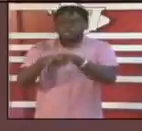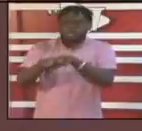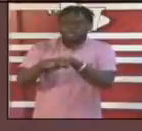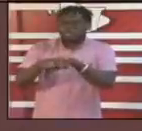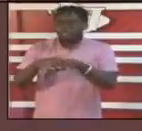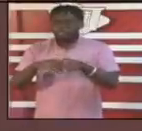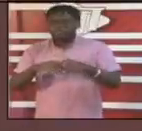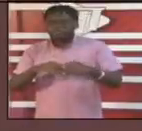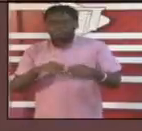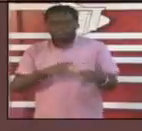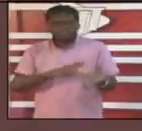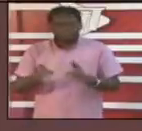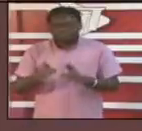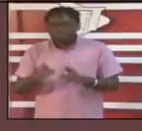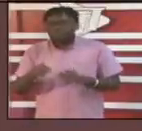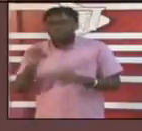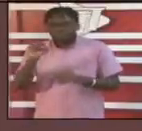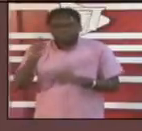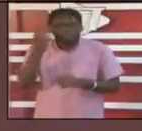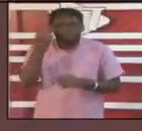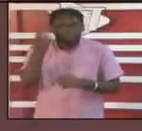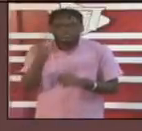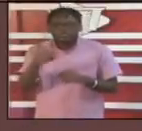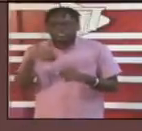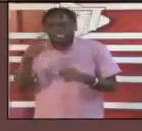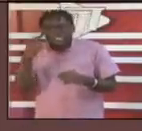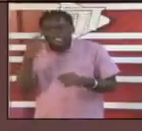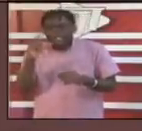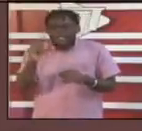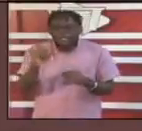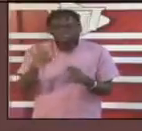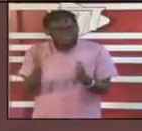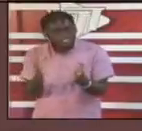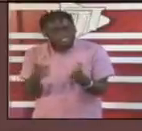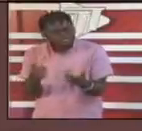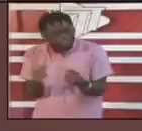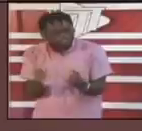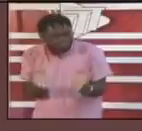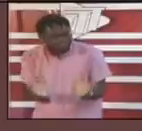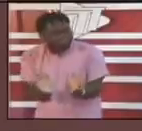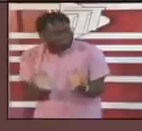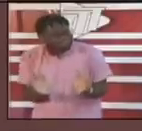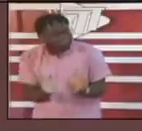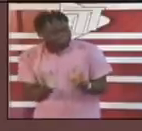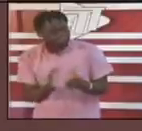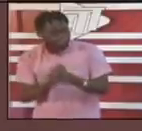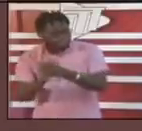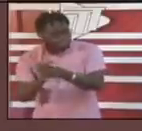time to move. Little things, just look for things to praise them for.